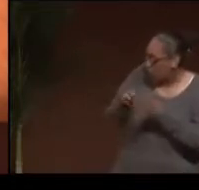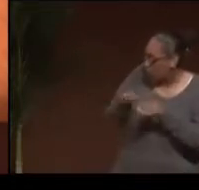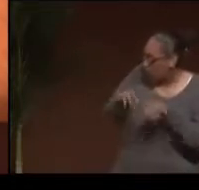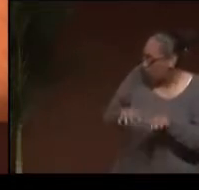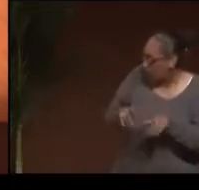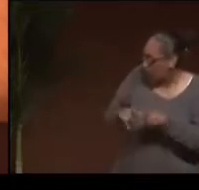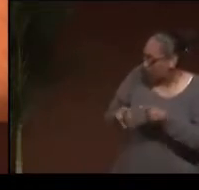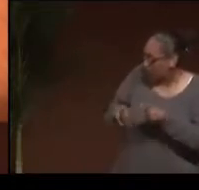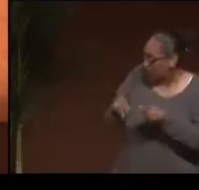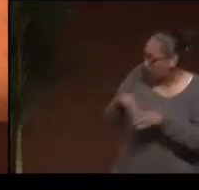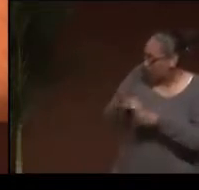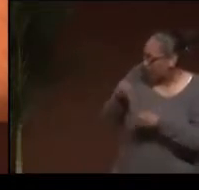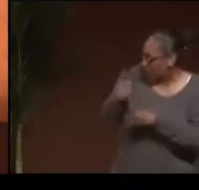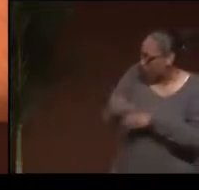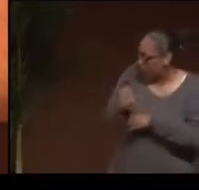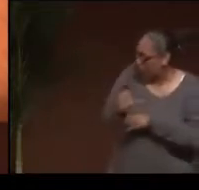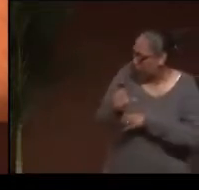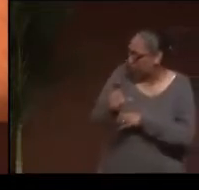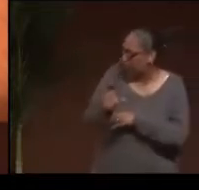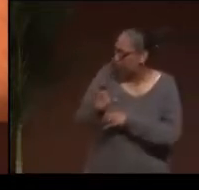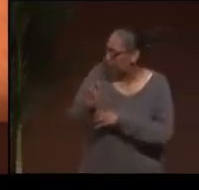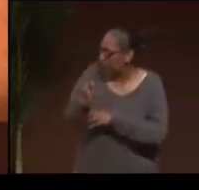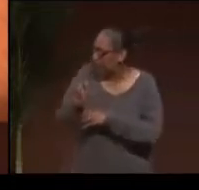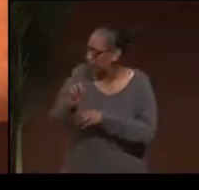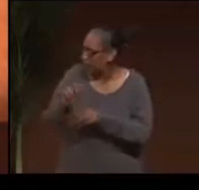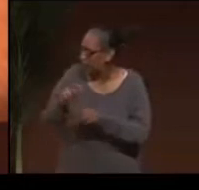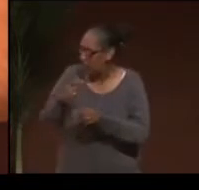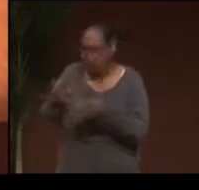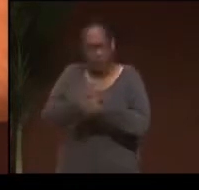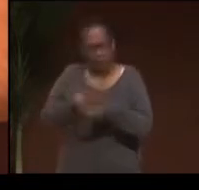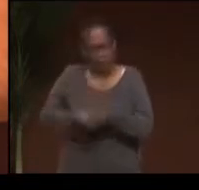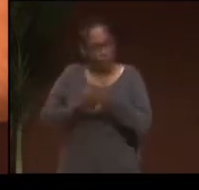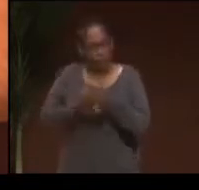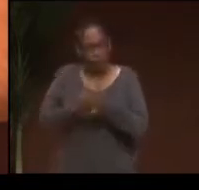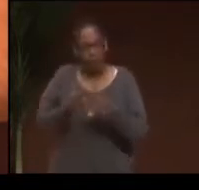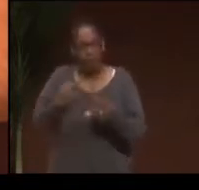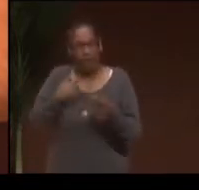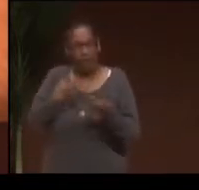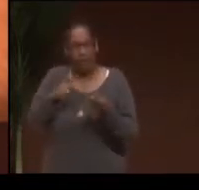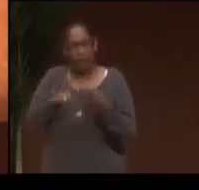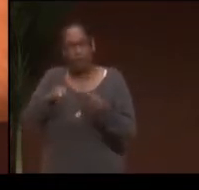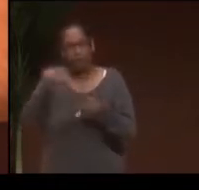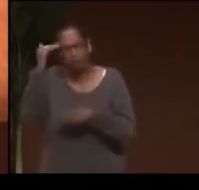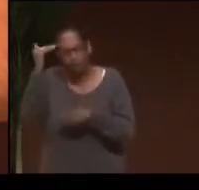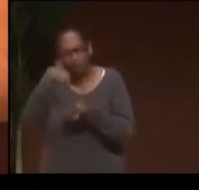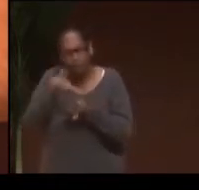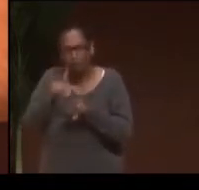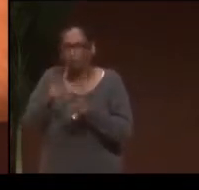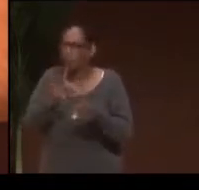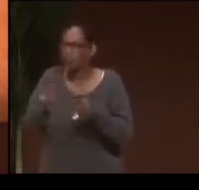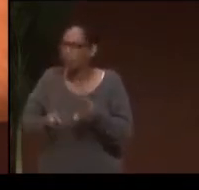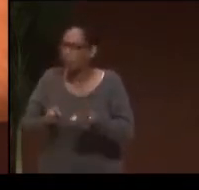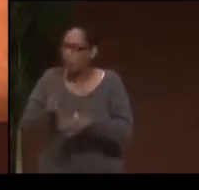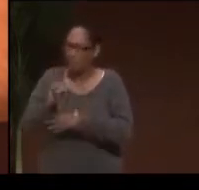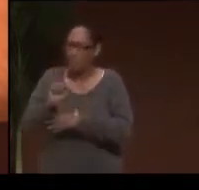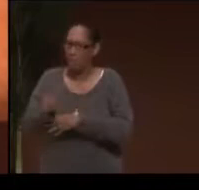look at Caribbean indigeneity. Before we start, I wanted to acknowledge a few folks, folks like Max Forte,